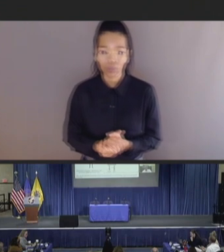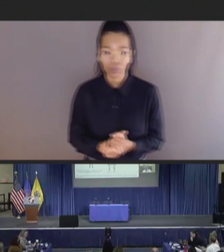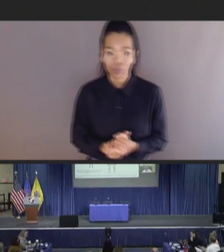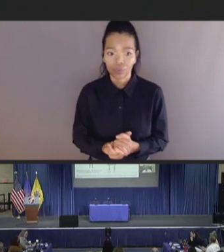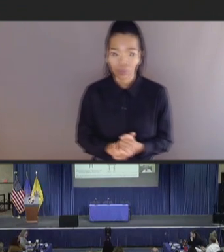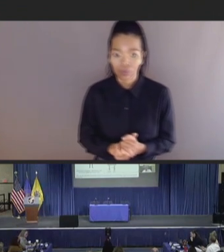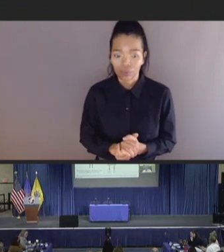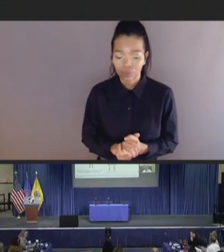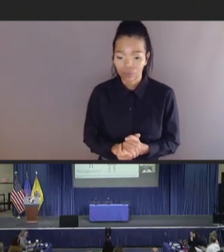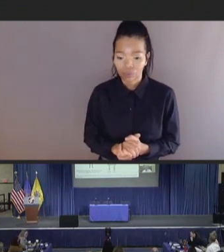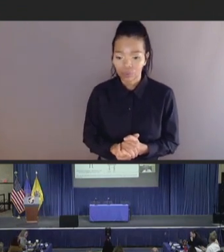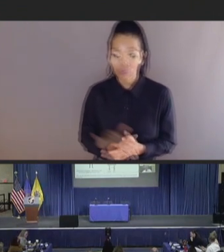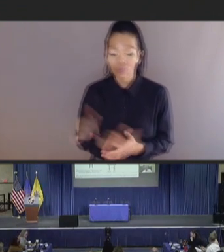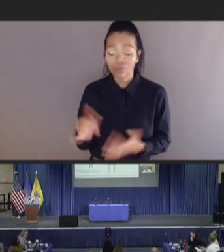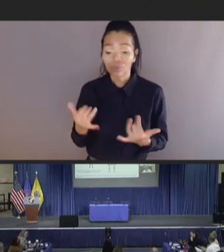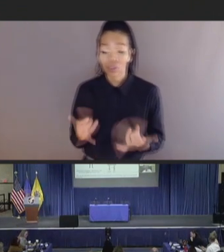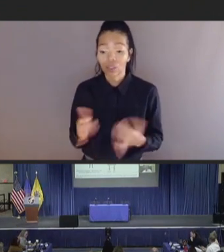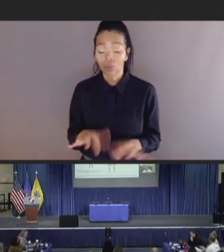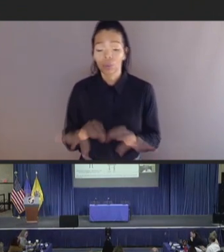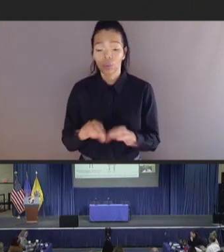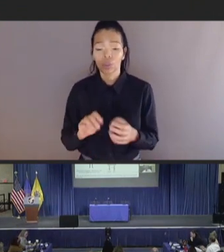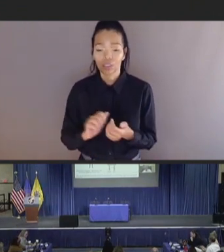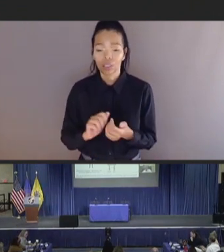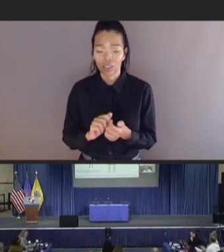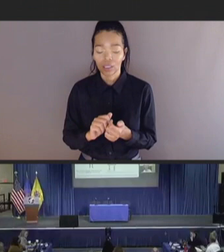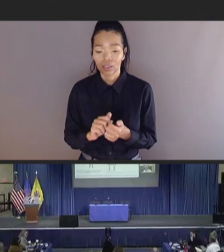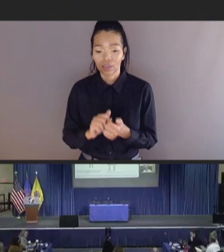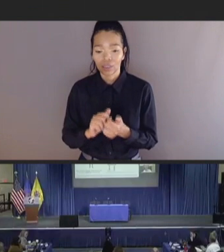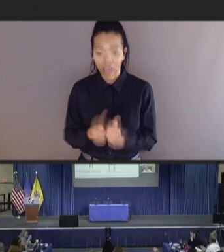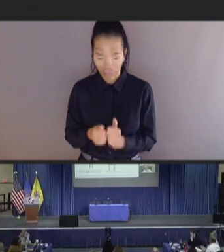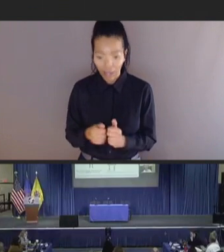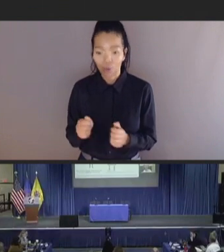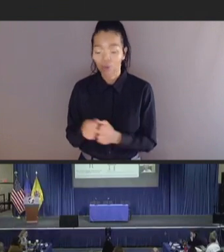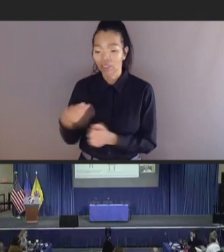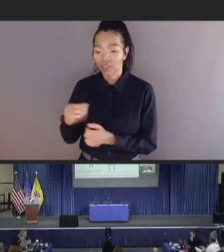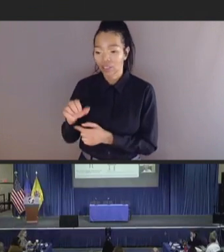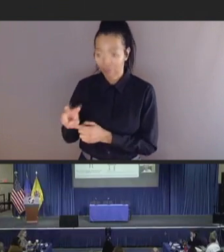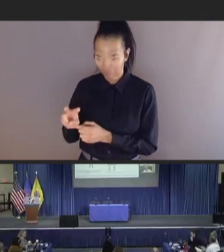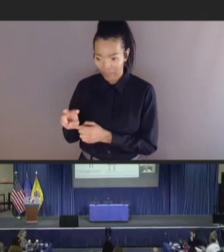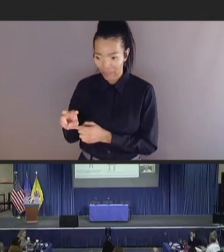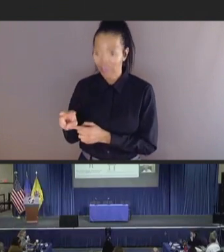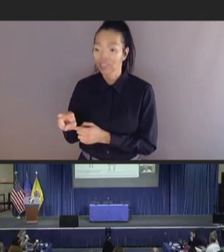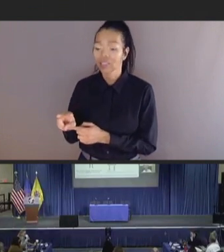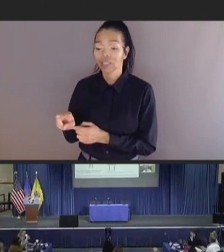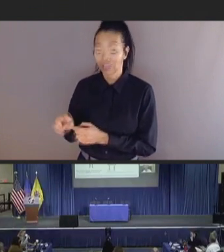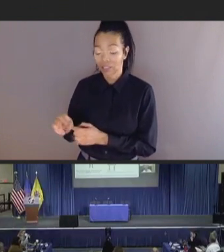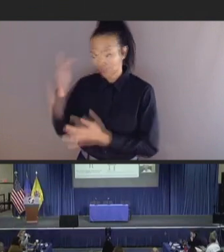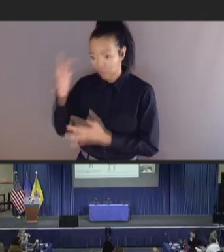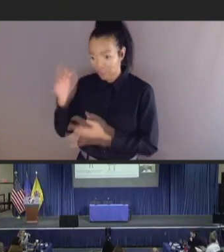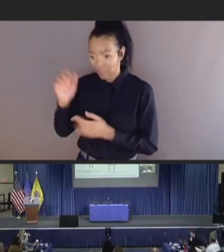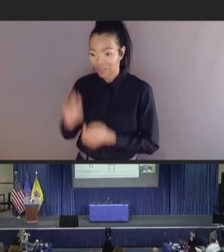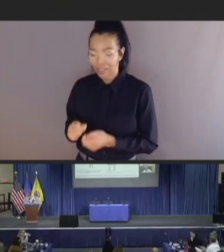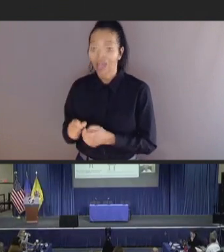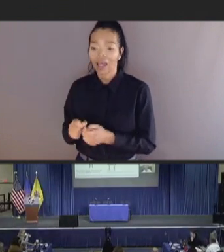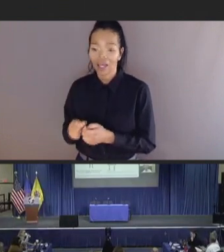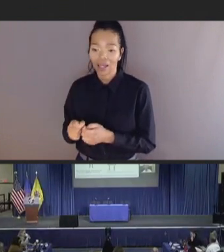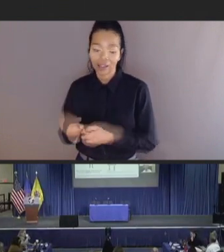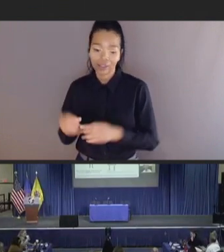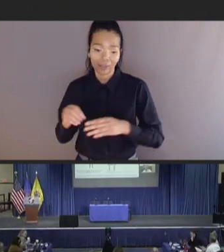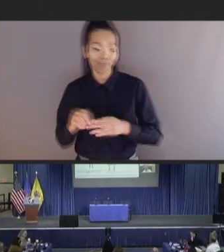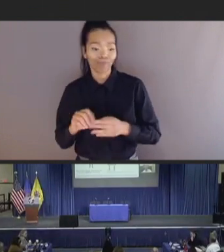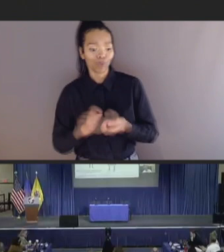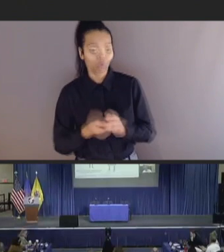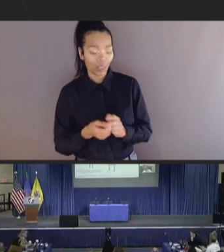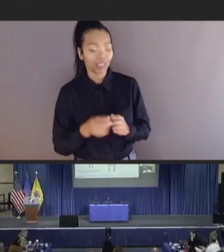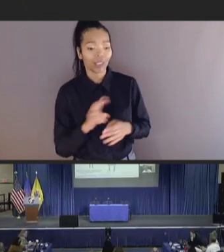fundamental is how the discoveries that we do around the HIV vaccine can be translated into other fields. And we have shown and others that this technology